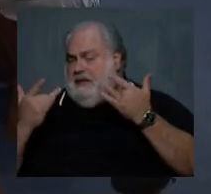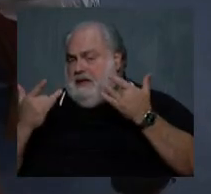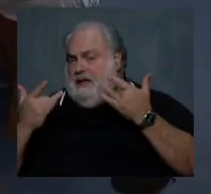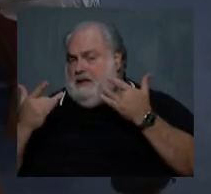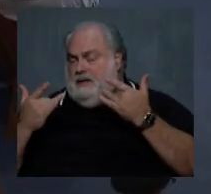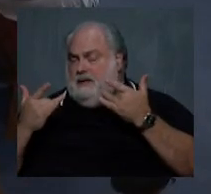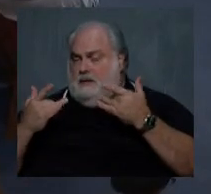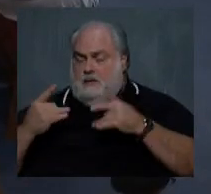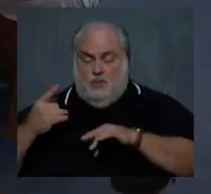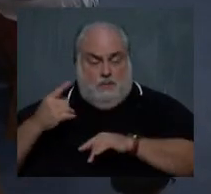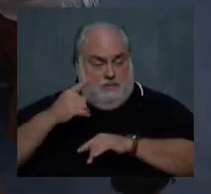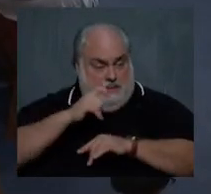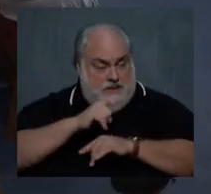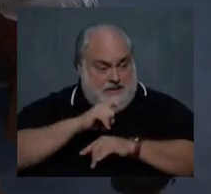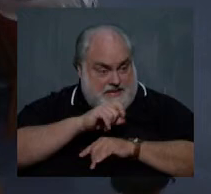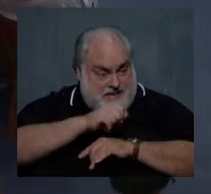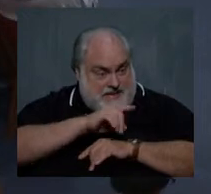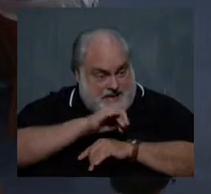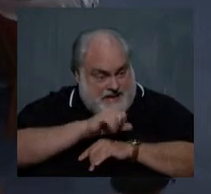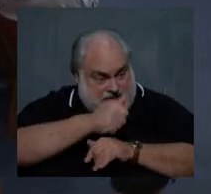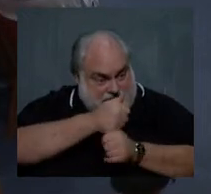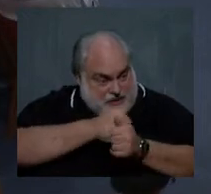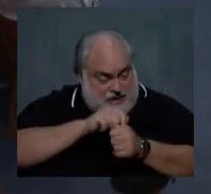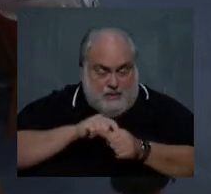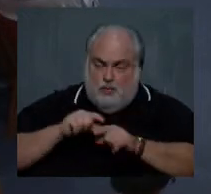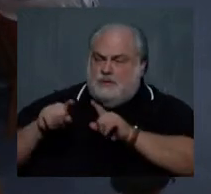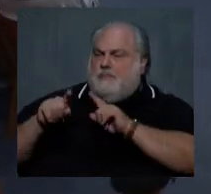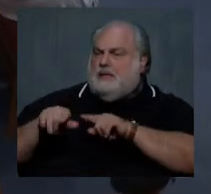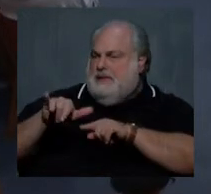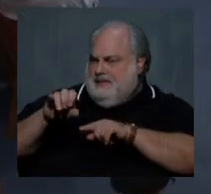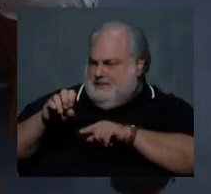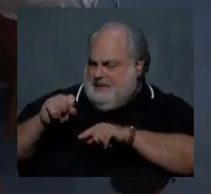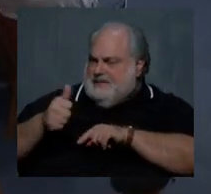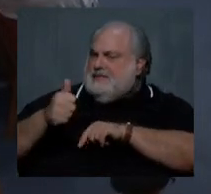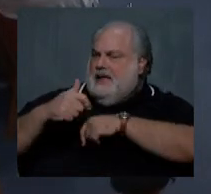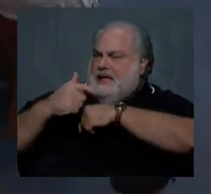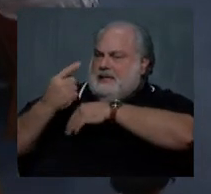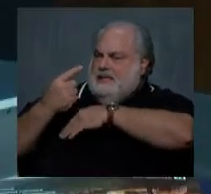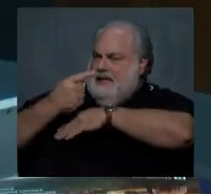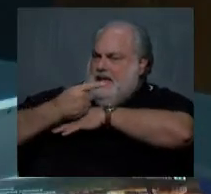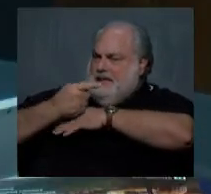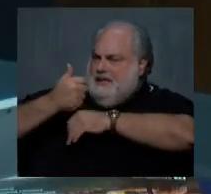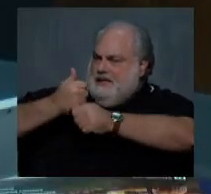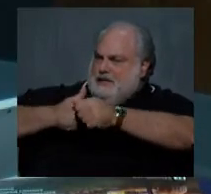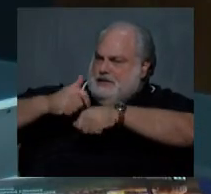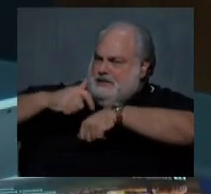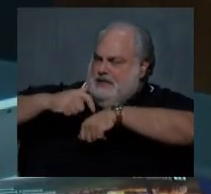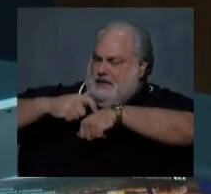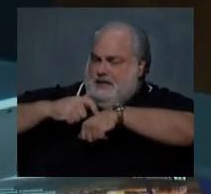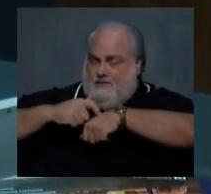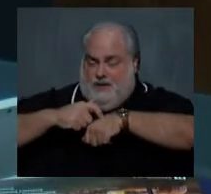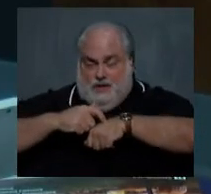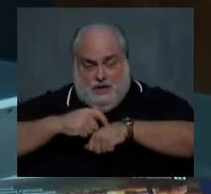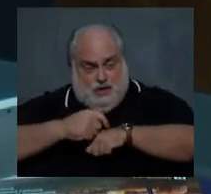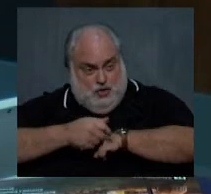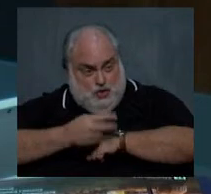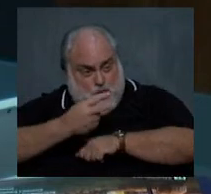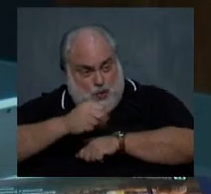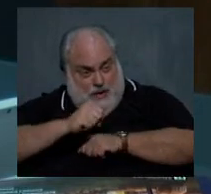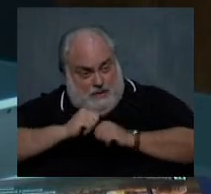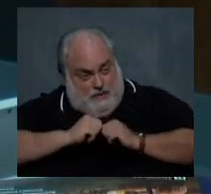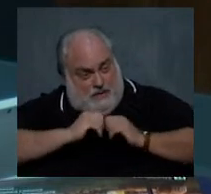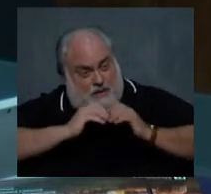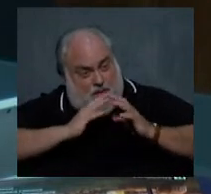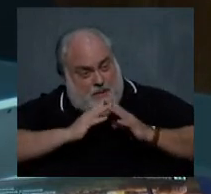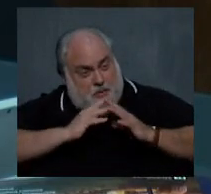each time? It's 10 days each time. Carnival run for 10 days, 2 times yearly. Okay, is there 2 days in the front and the back to put